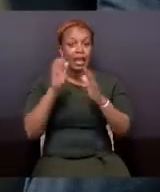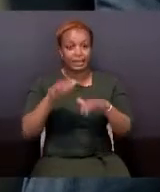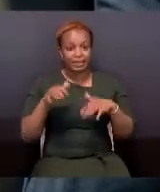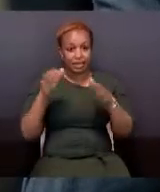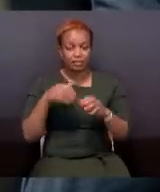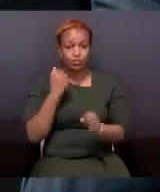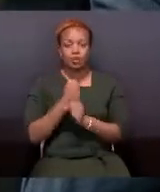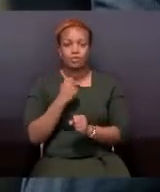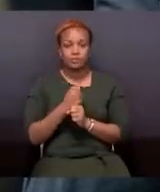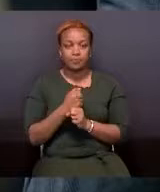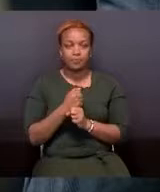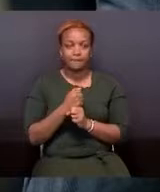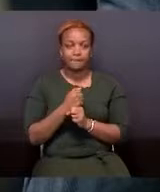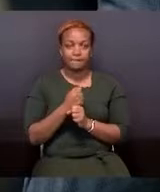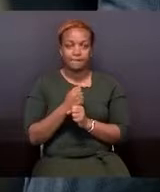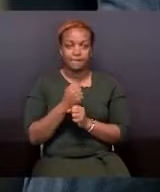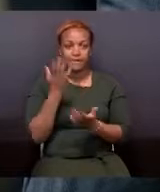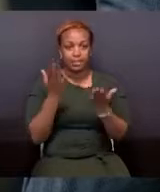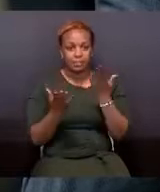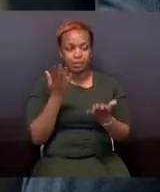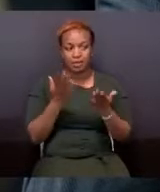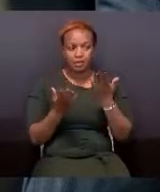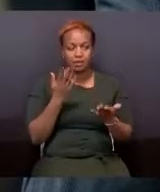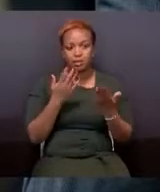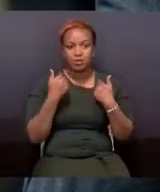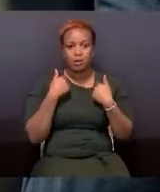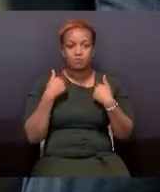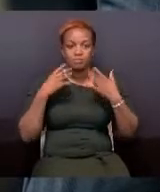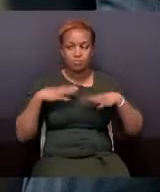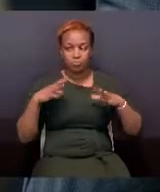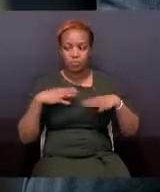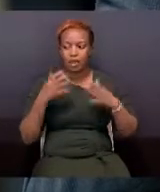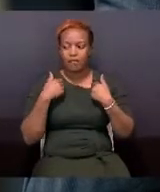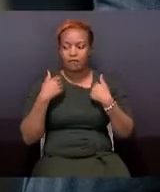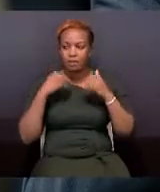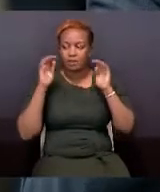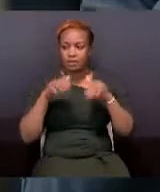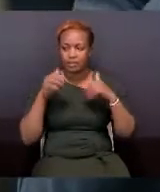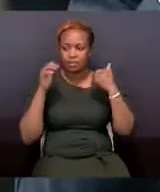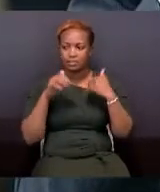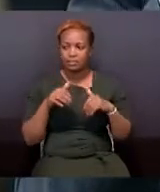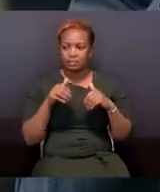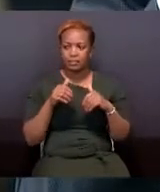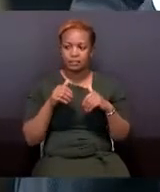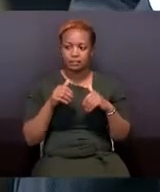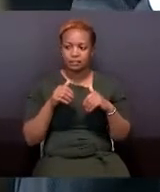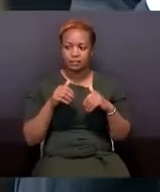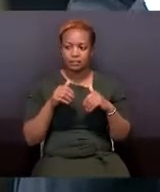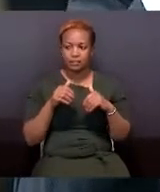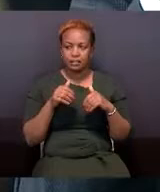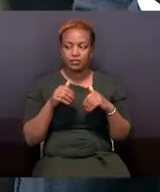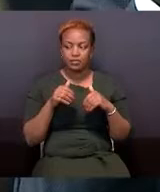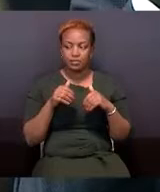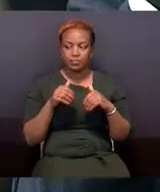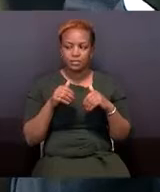thrive. And maybe that's why people took agriculture for granted in the past on our continent. But I think,